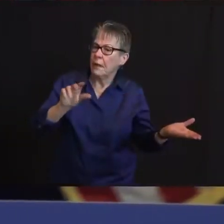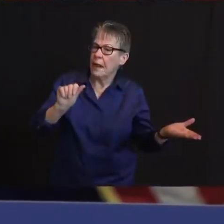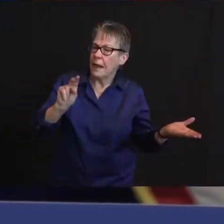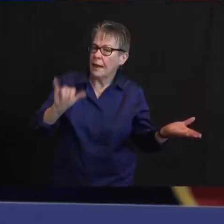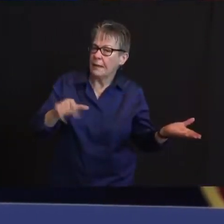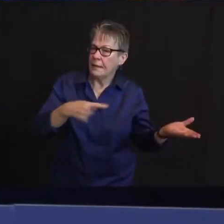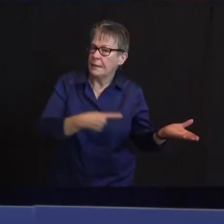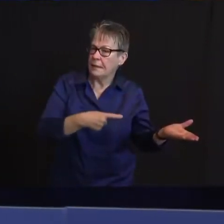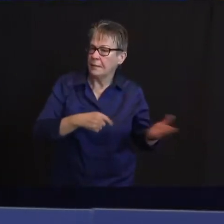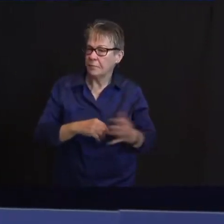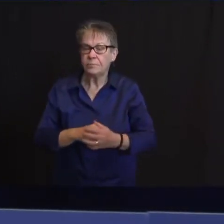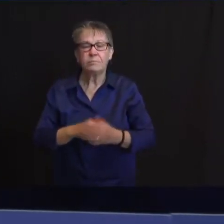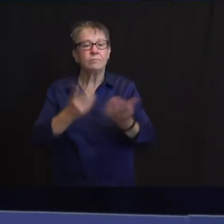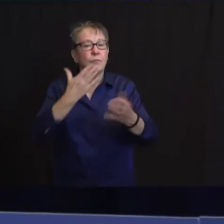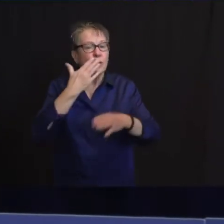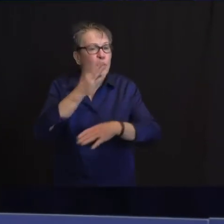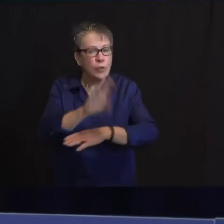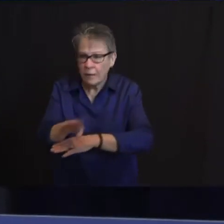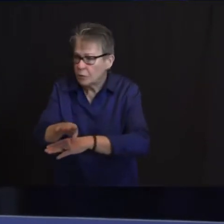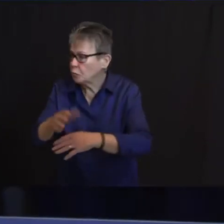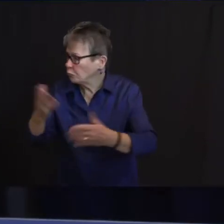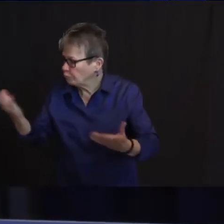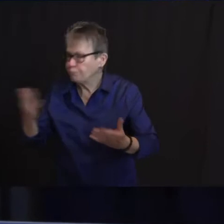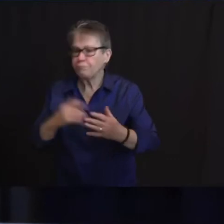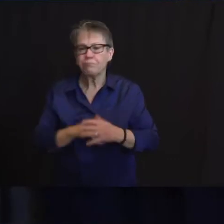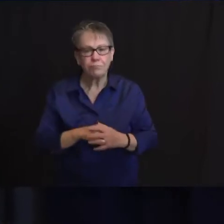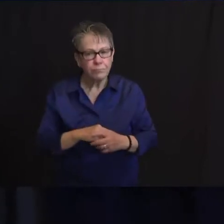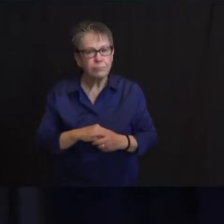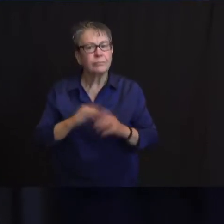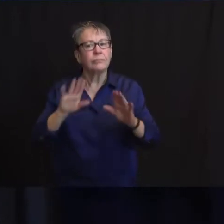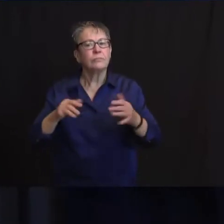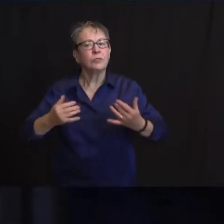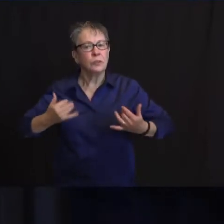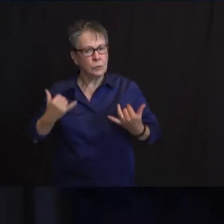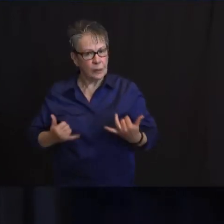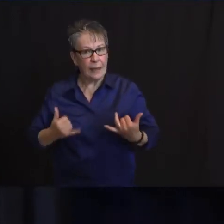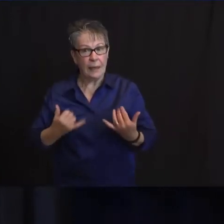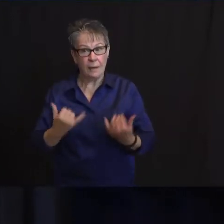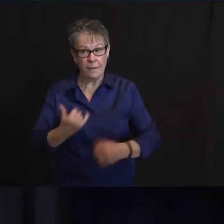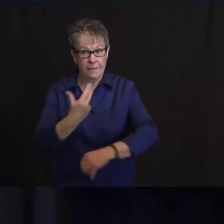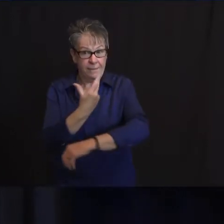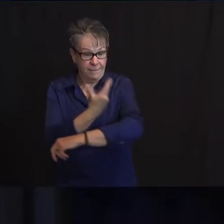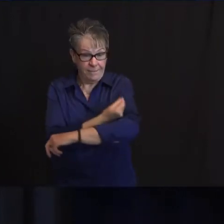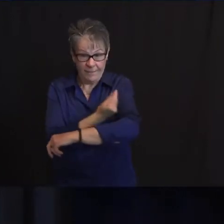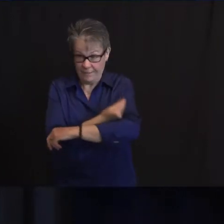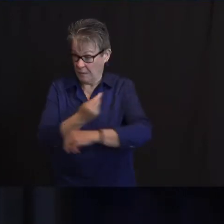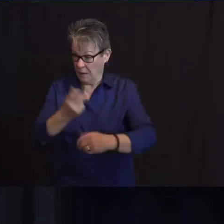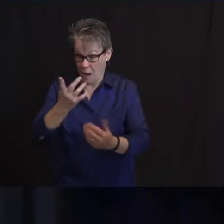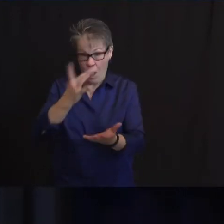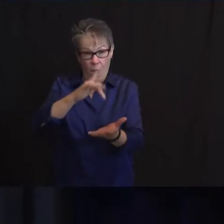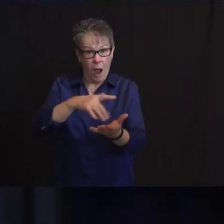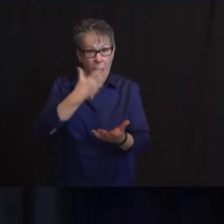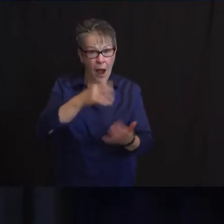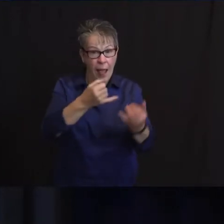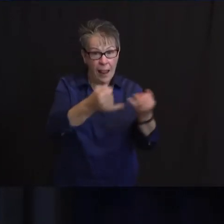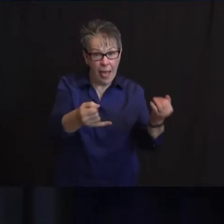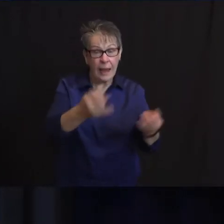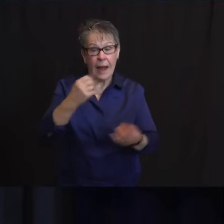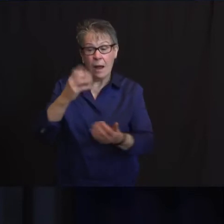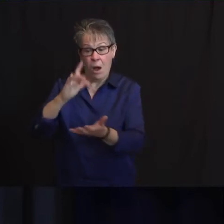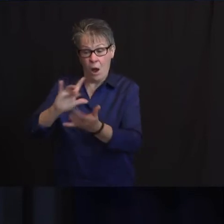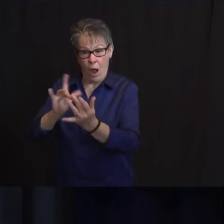afternoon. Today, as the Governor shared, the New Jersey Vaccine Call Center is open with live agents assisting